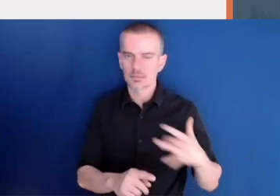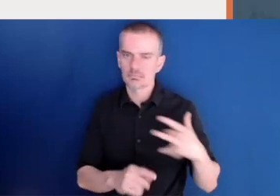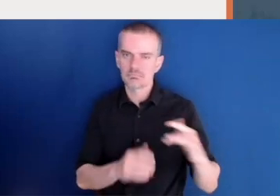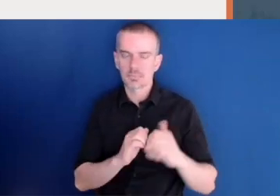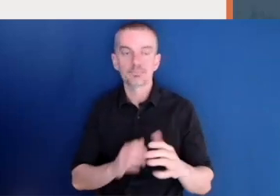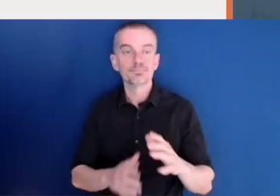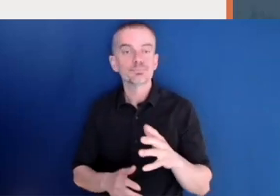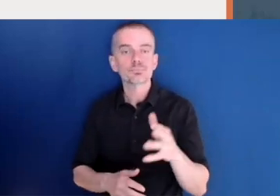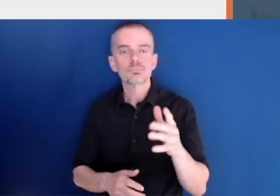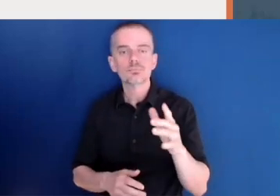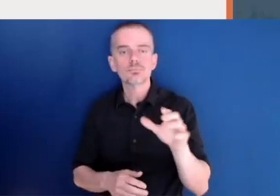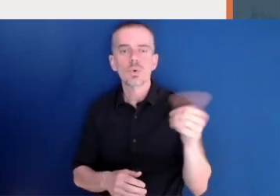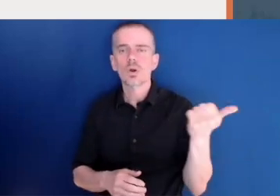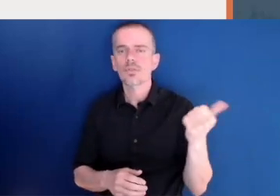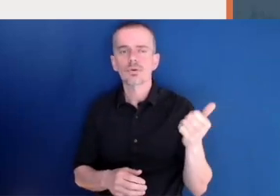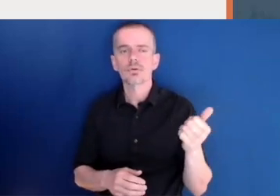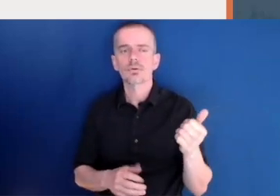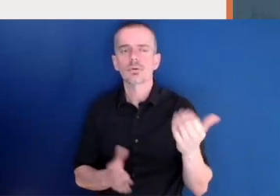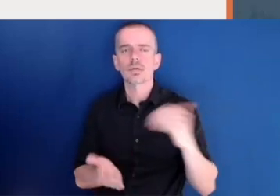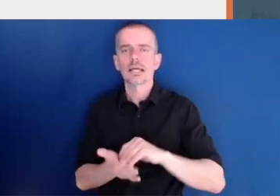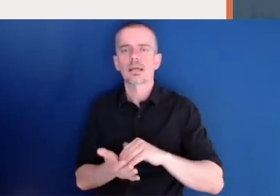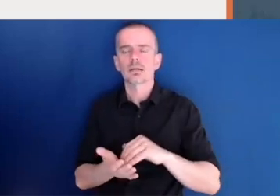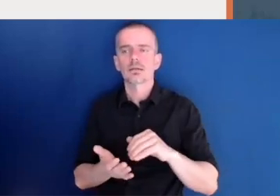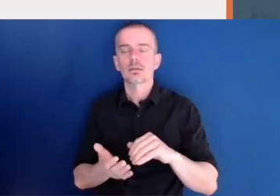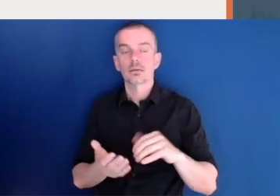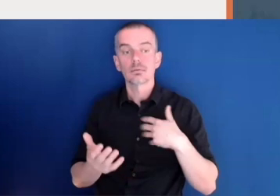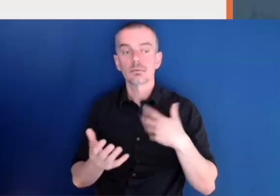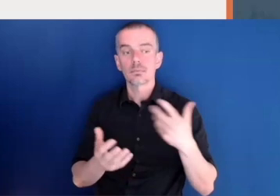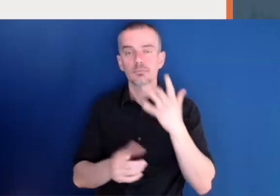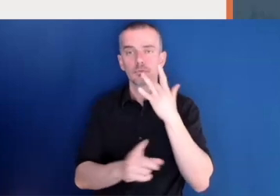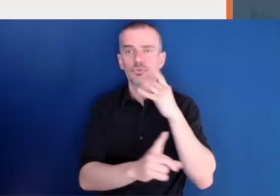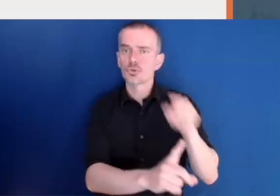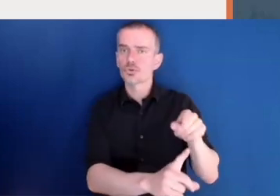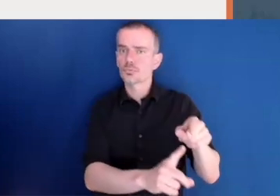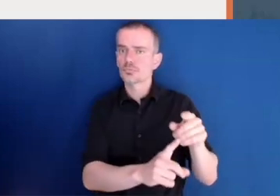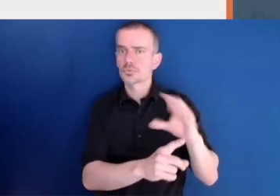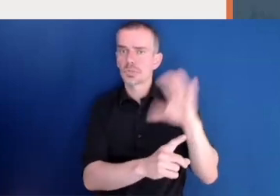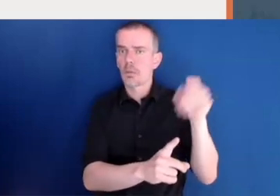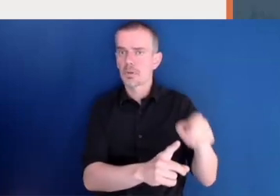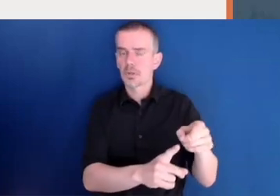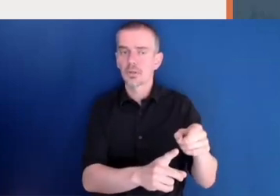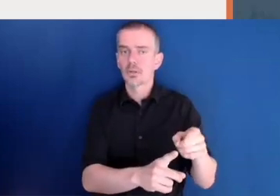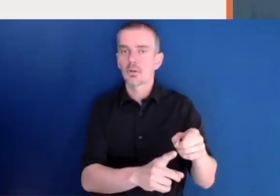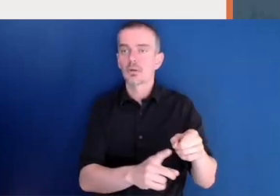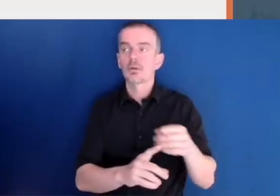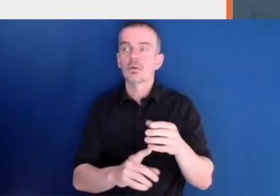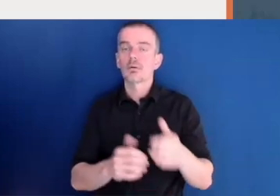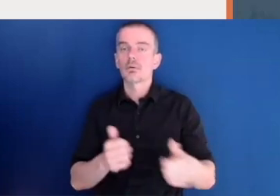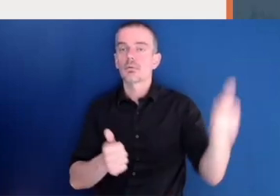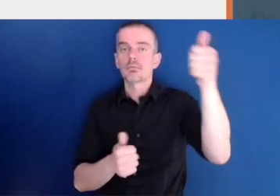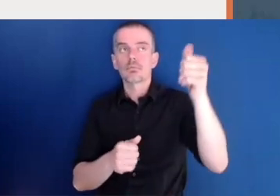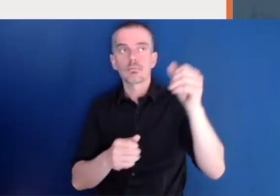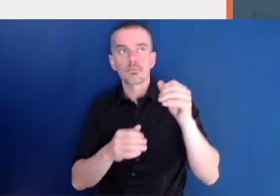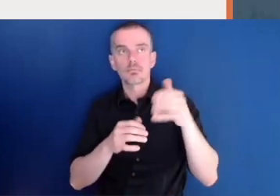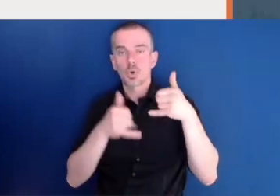Or if you, let's just say, go back to the question, you know, we have a desired partner. If we get prior approval from the awarding